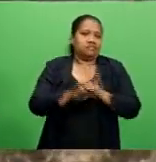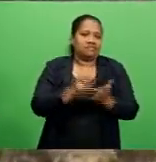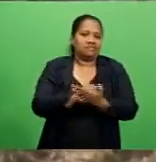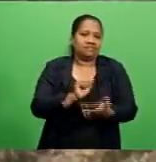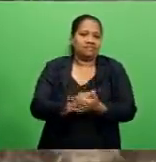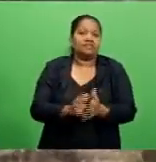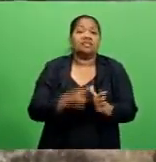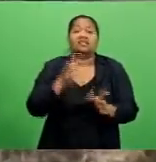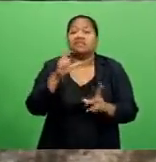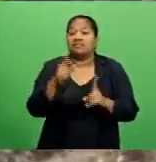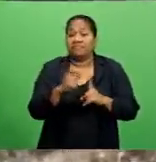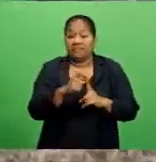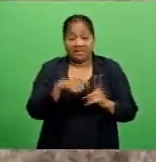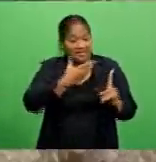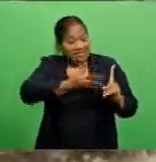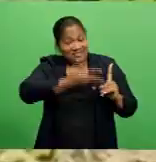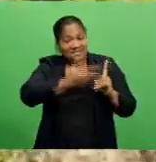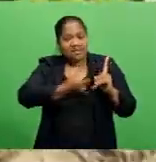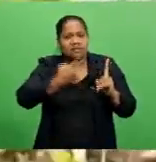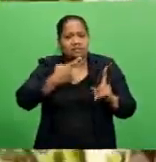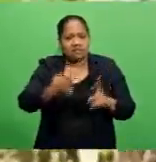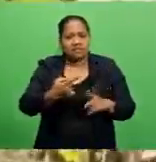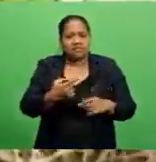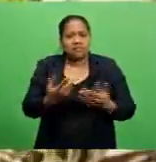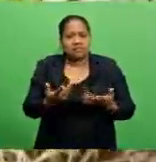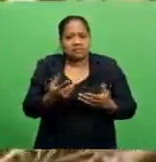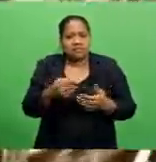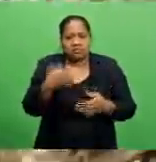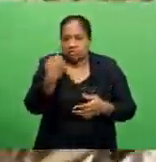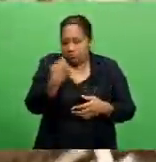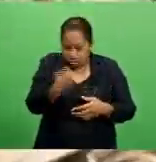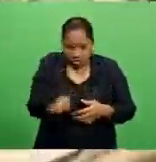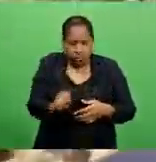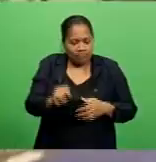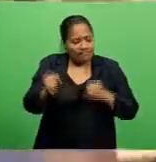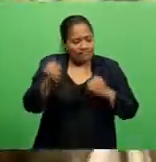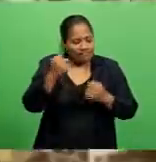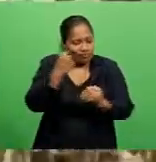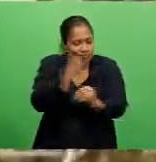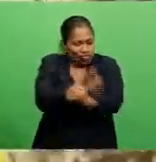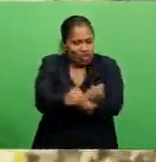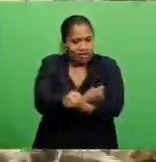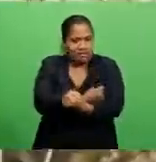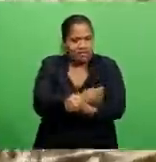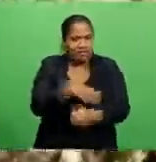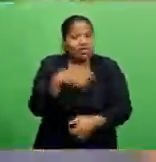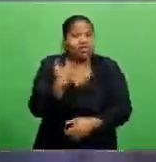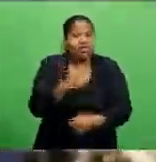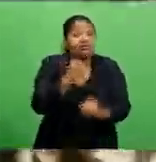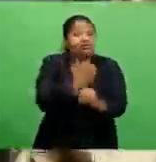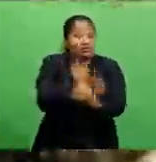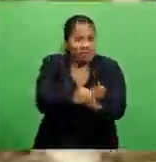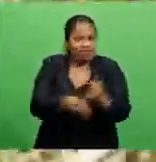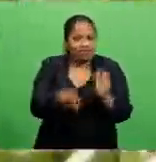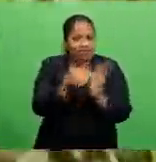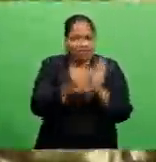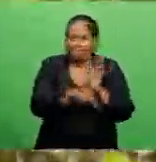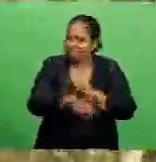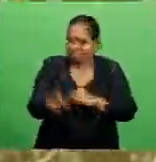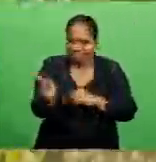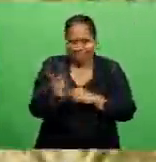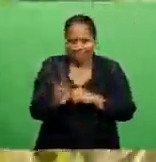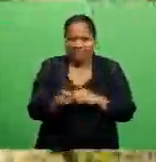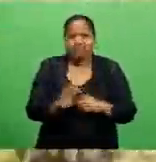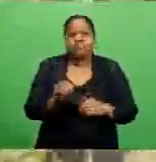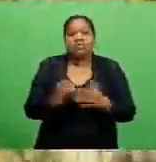adds the institution maintains the no drug policy. If any officer is found to be involved in drug-related activities,